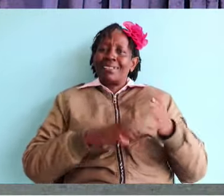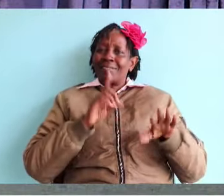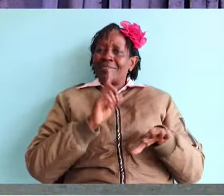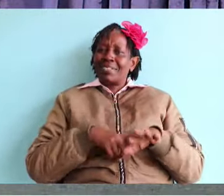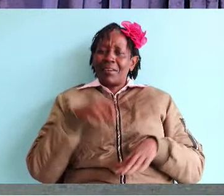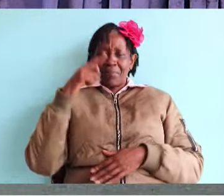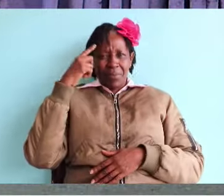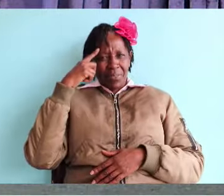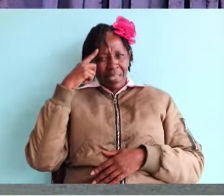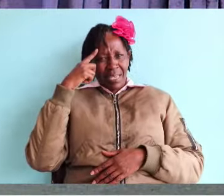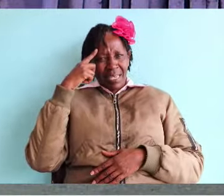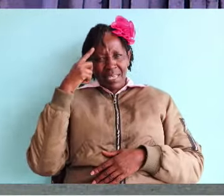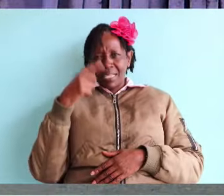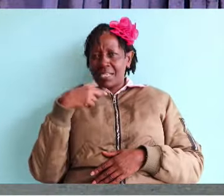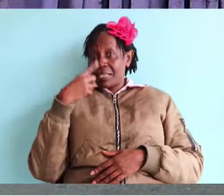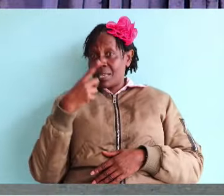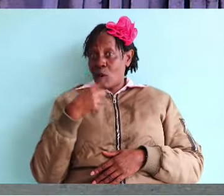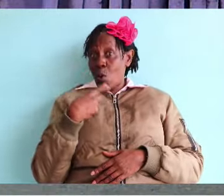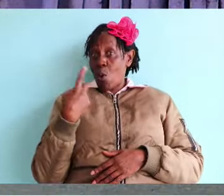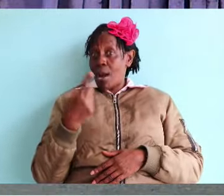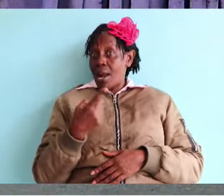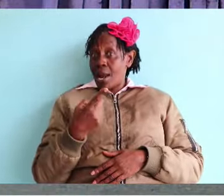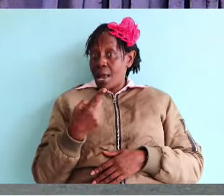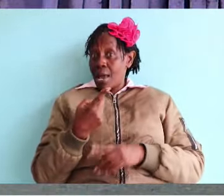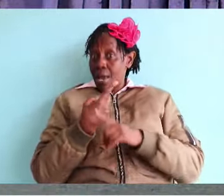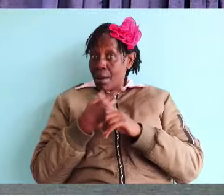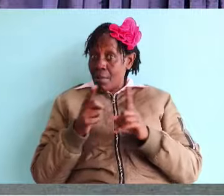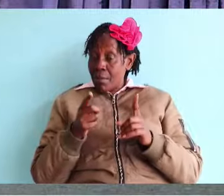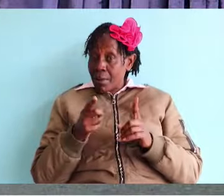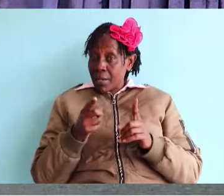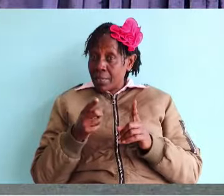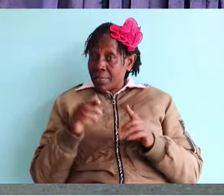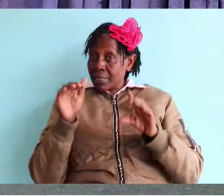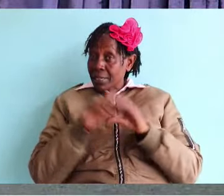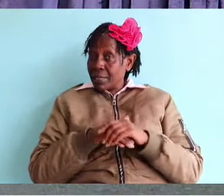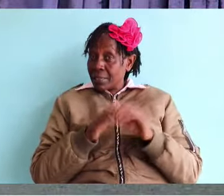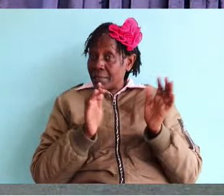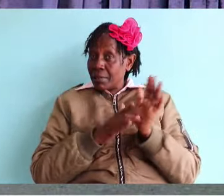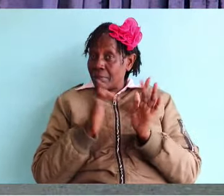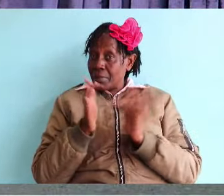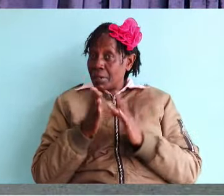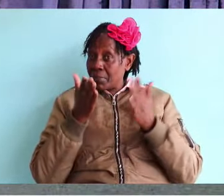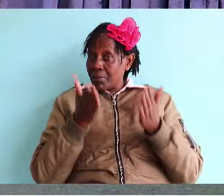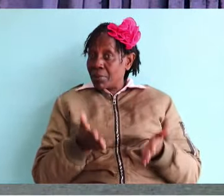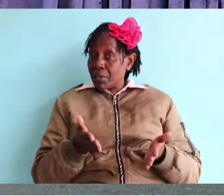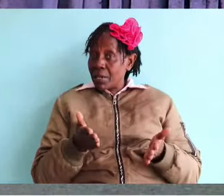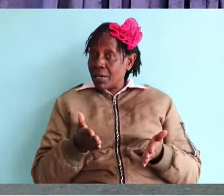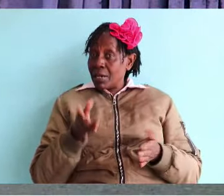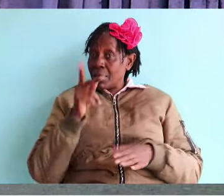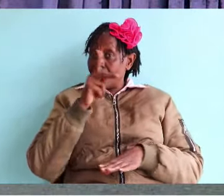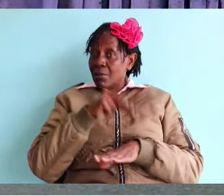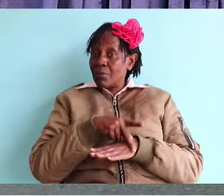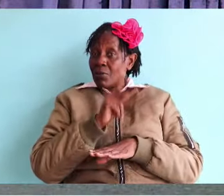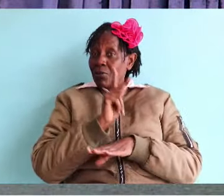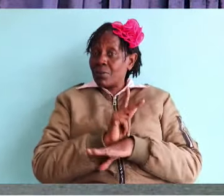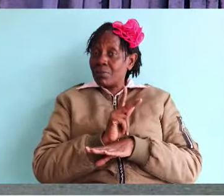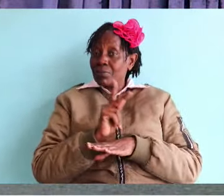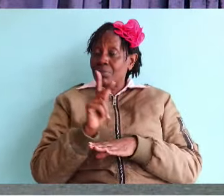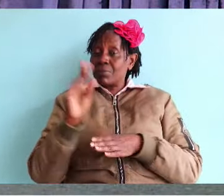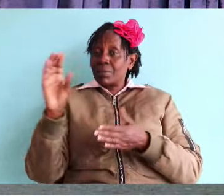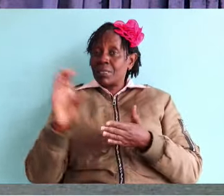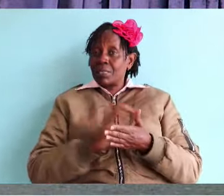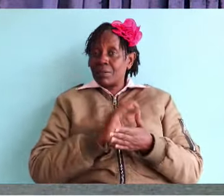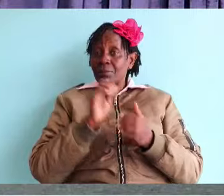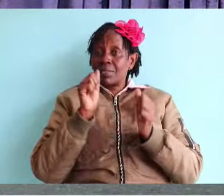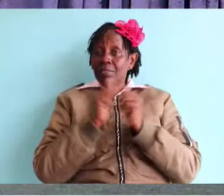out there. But do you know it is in the Bible? It's actually in the Bible, Proverbs 16, verse 18. But one